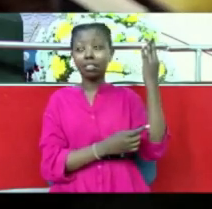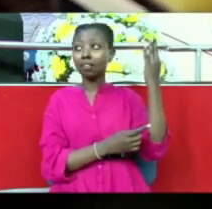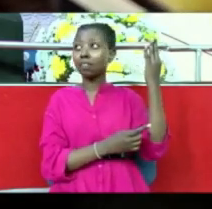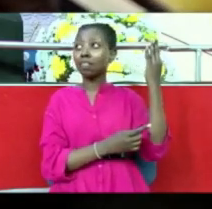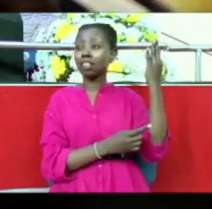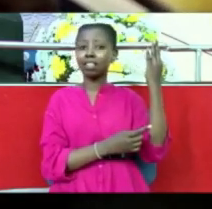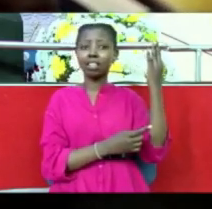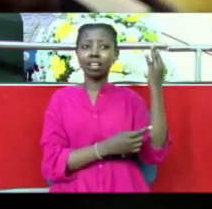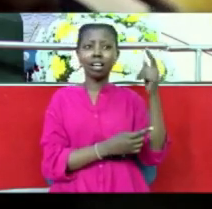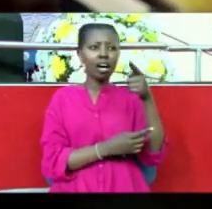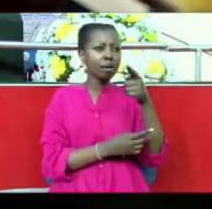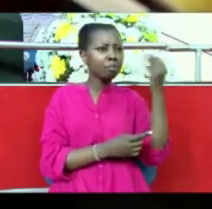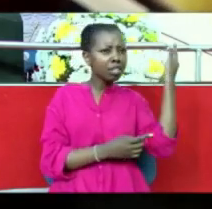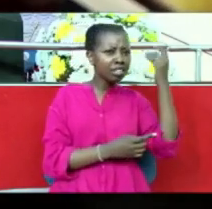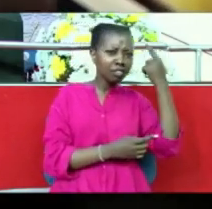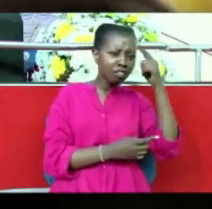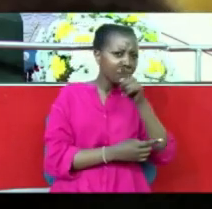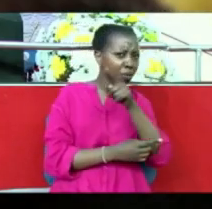Nime anaogopa.